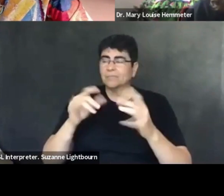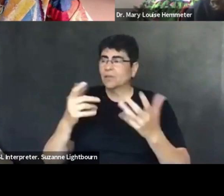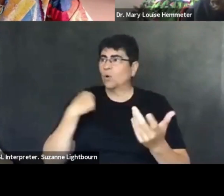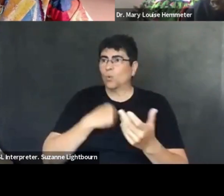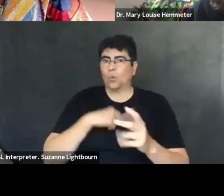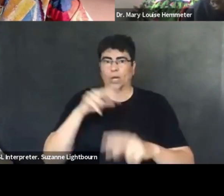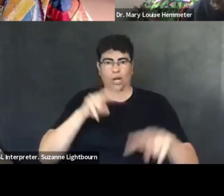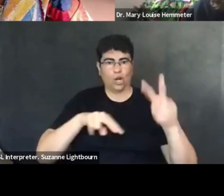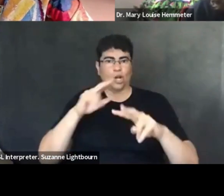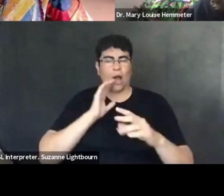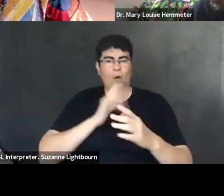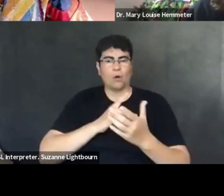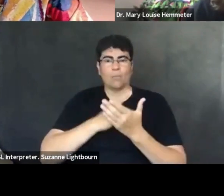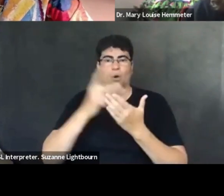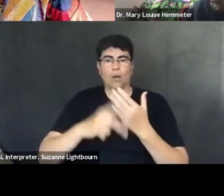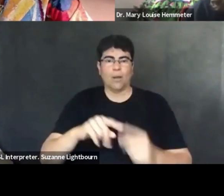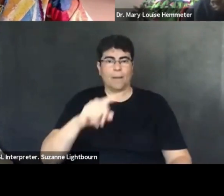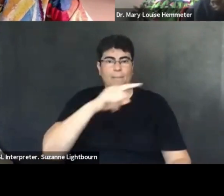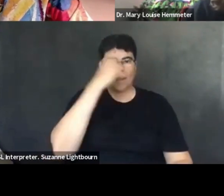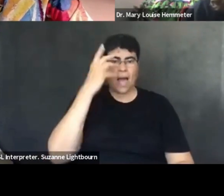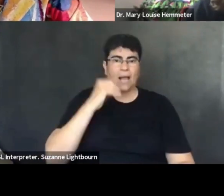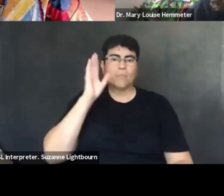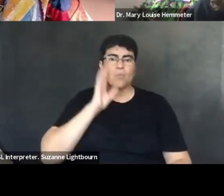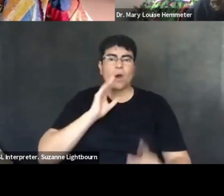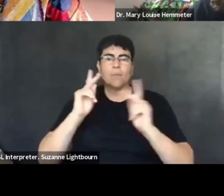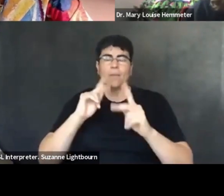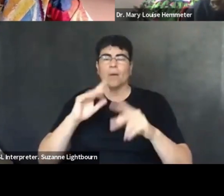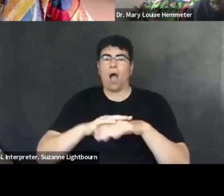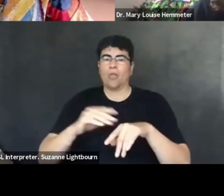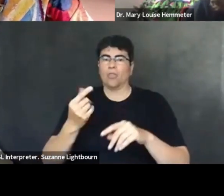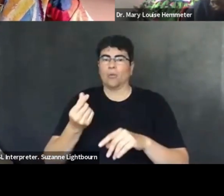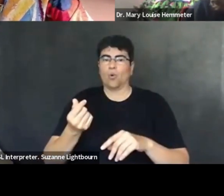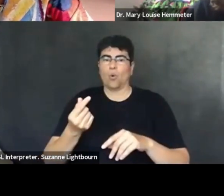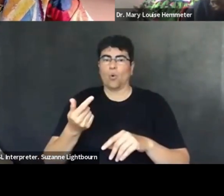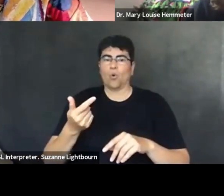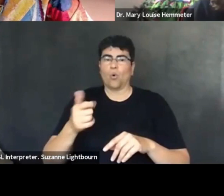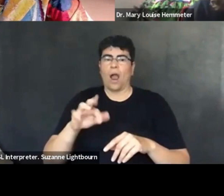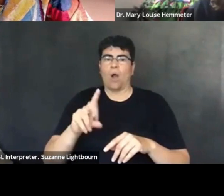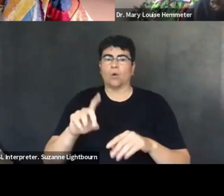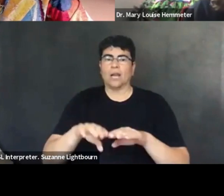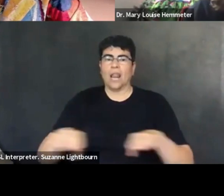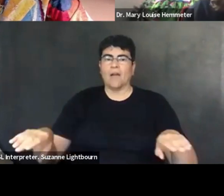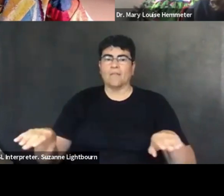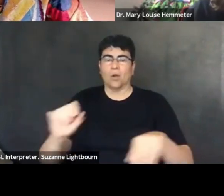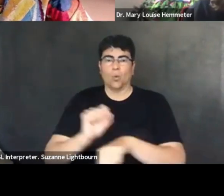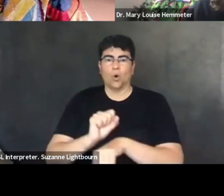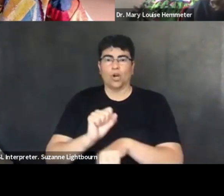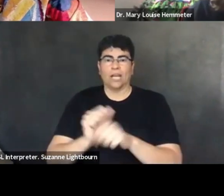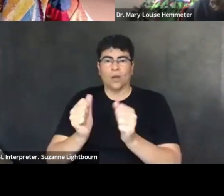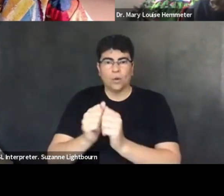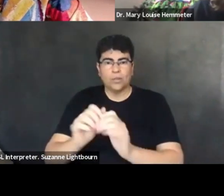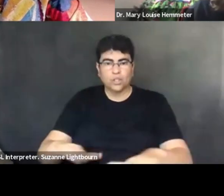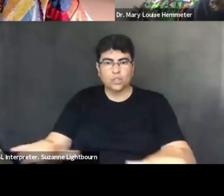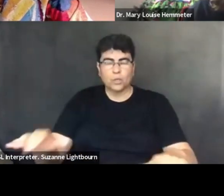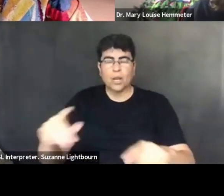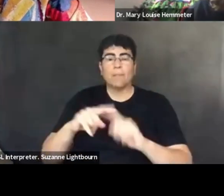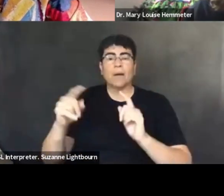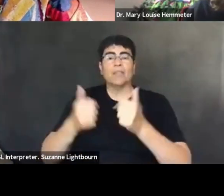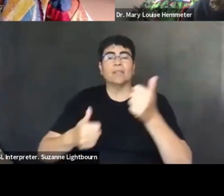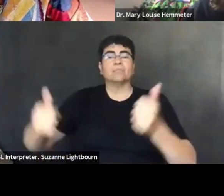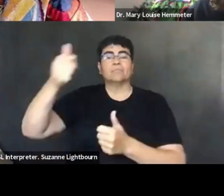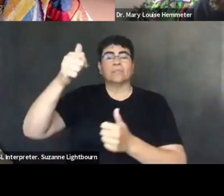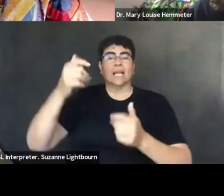our programs, it is Black and brown people who are on the ground level working directly with our children while the leadership is